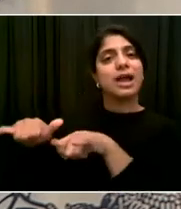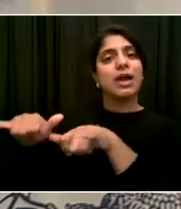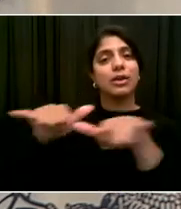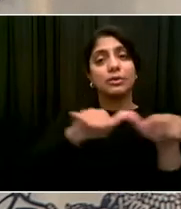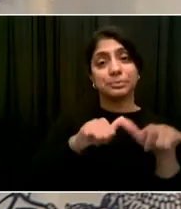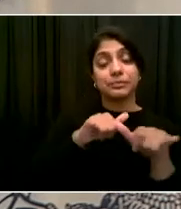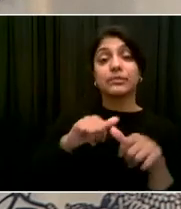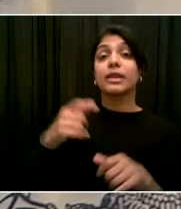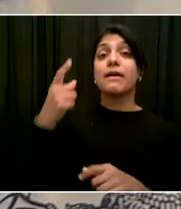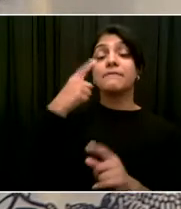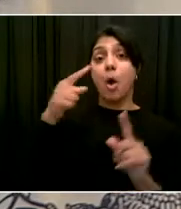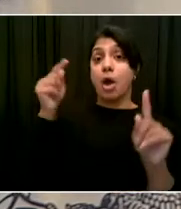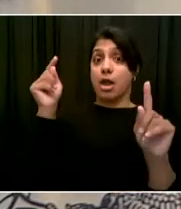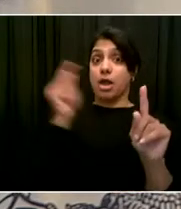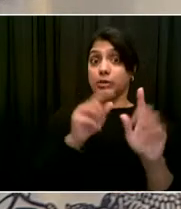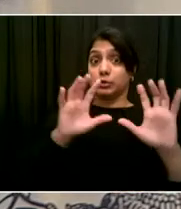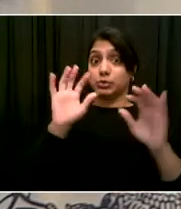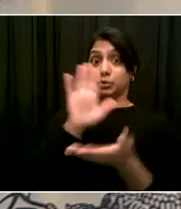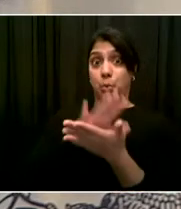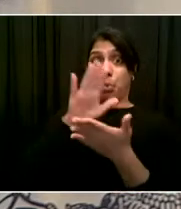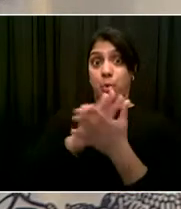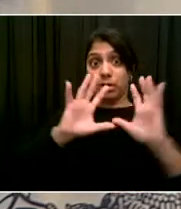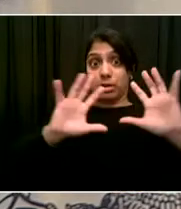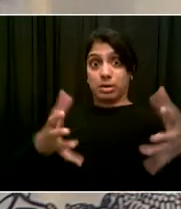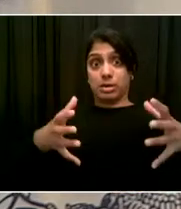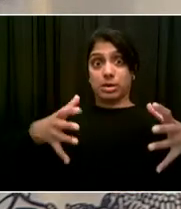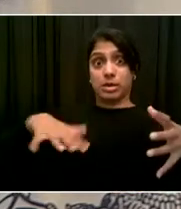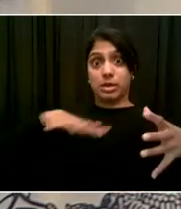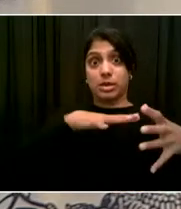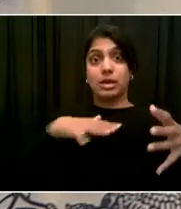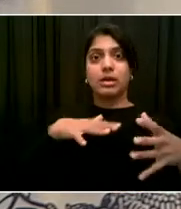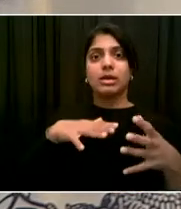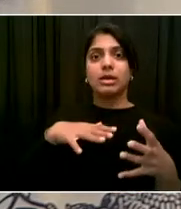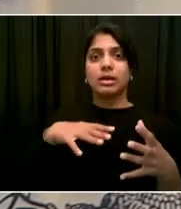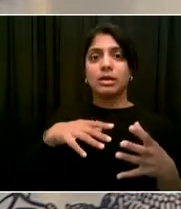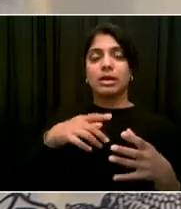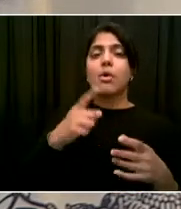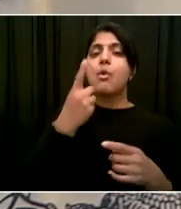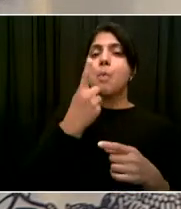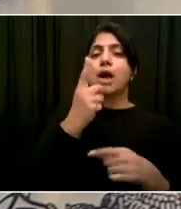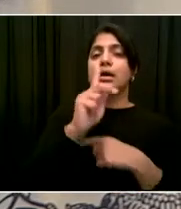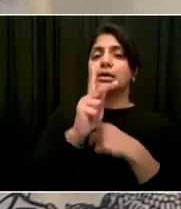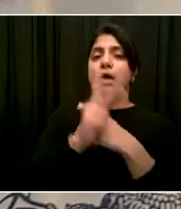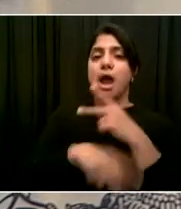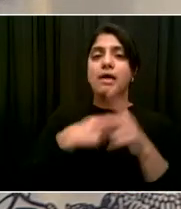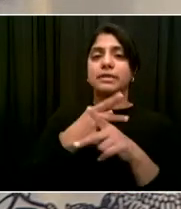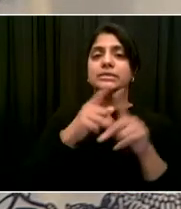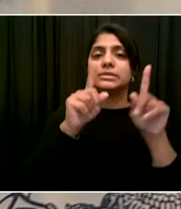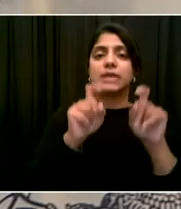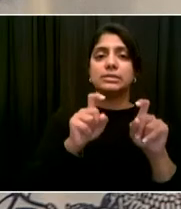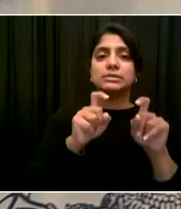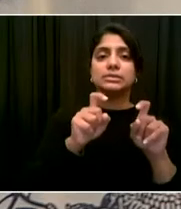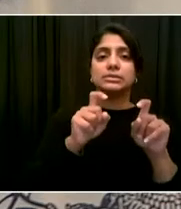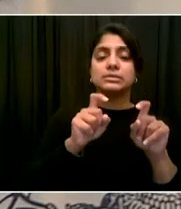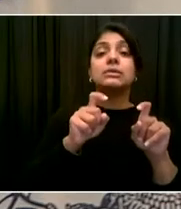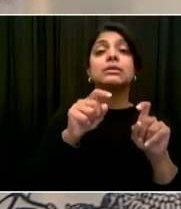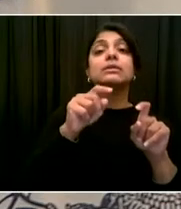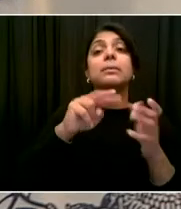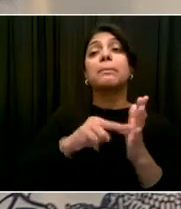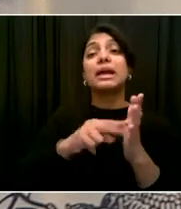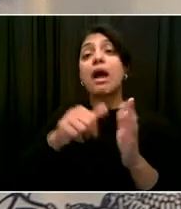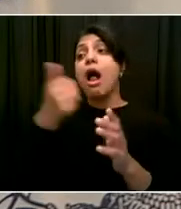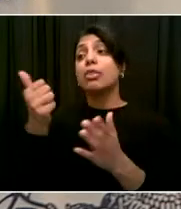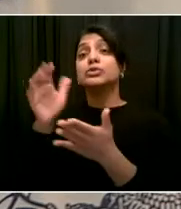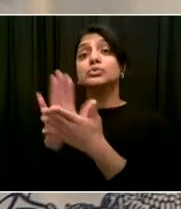know, we want to provide the options that are going to work and that people want to use, obviously.